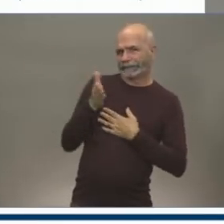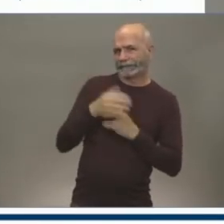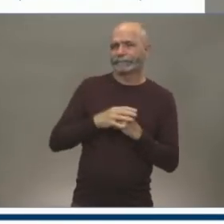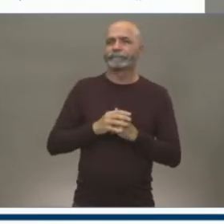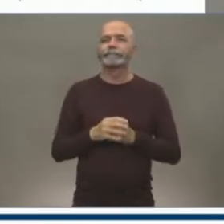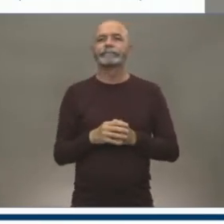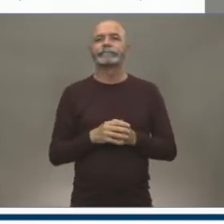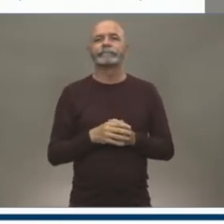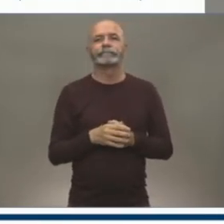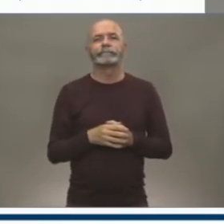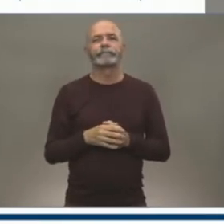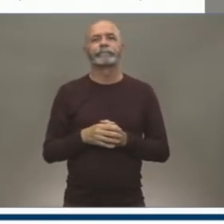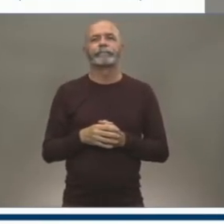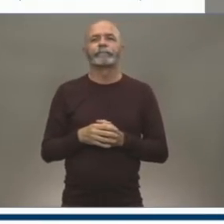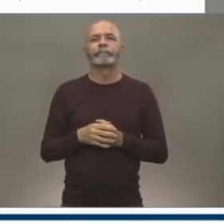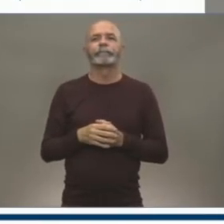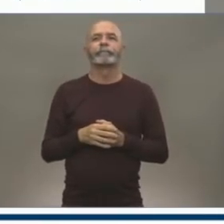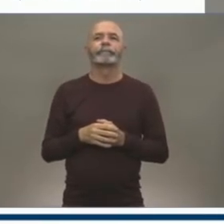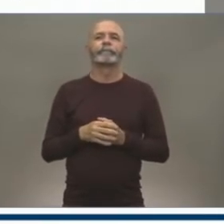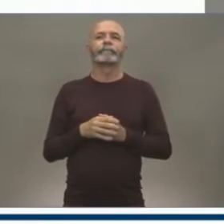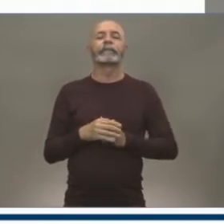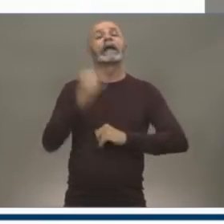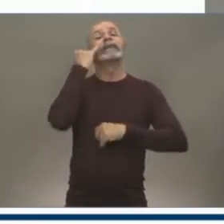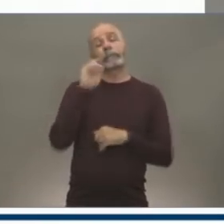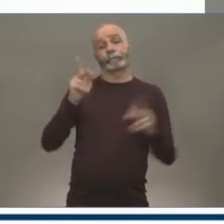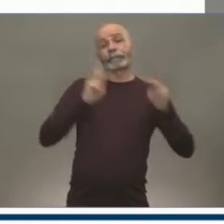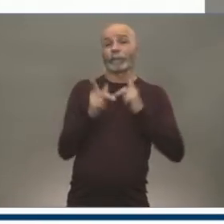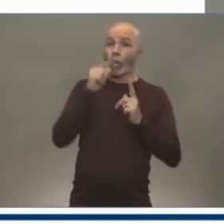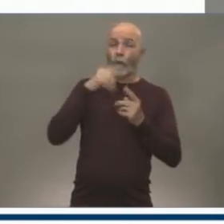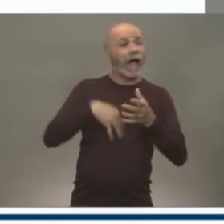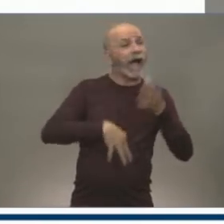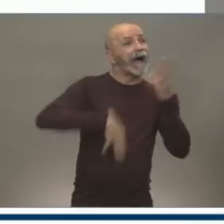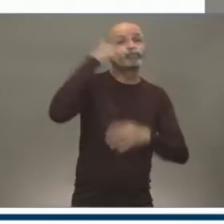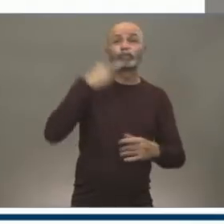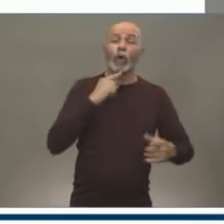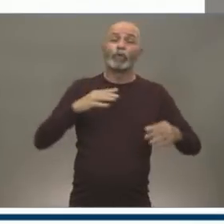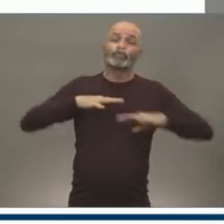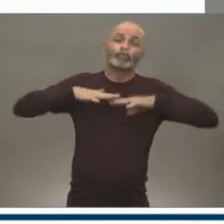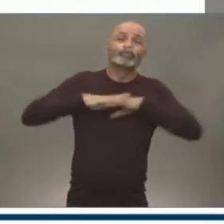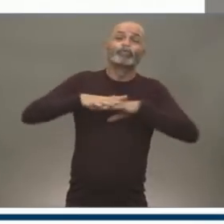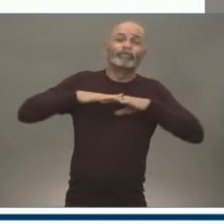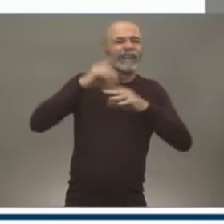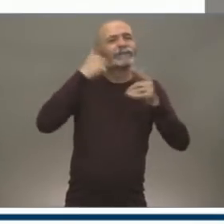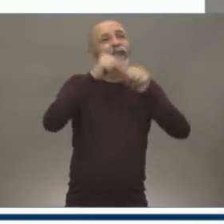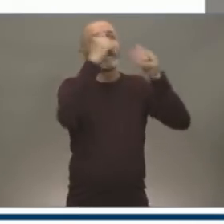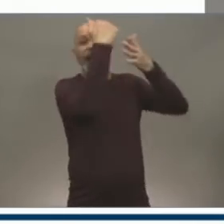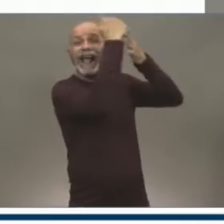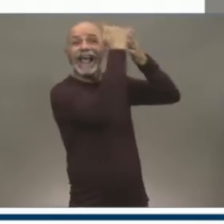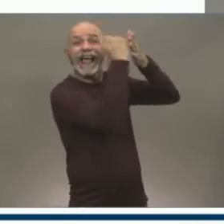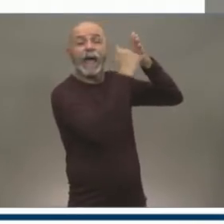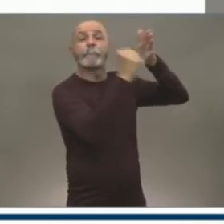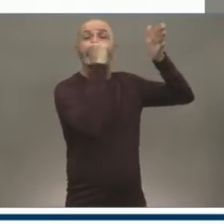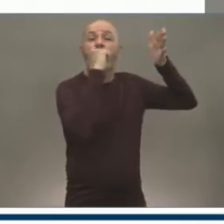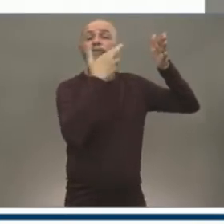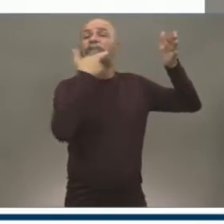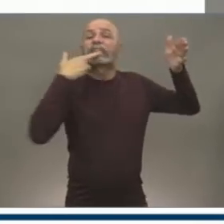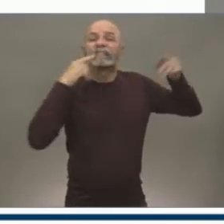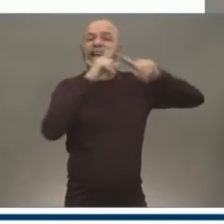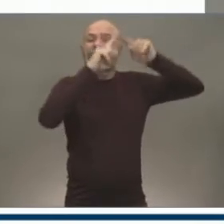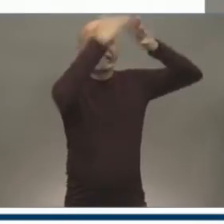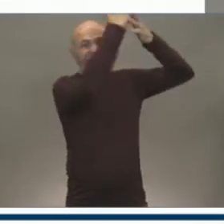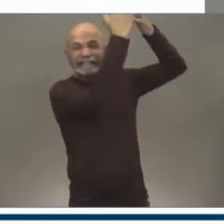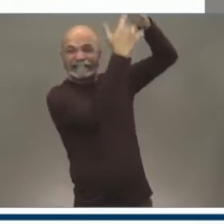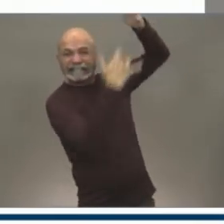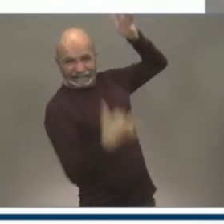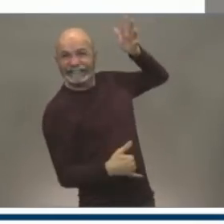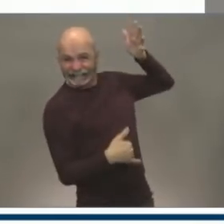exposed to COVID-19 in the community, and those are the places that I'm sure most people are familiar with now, the regular